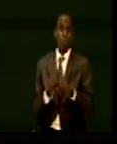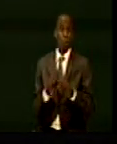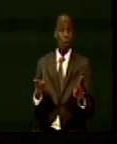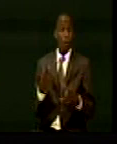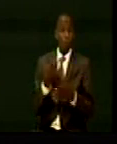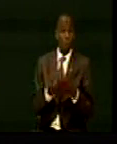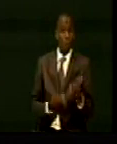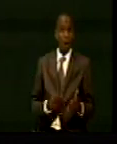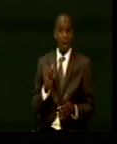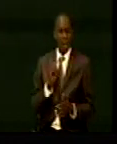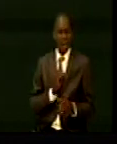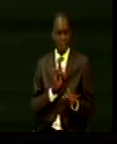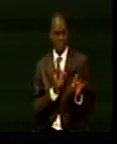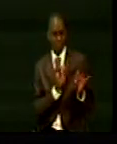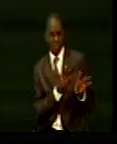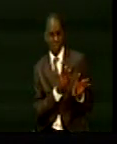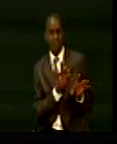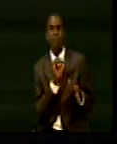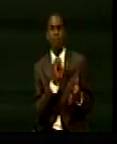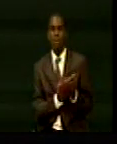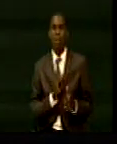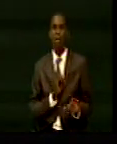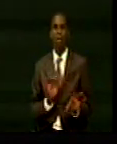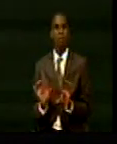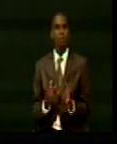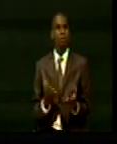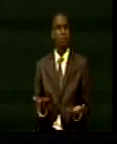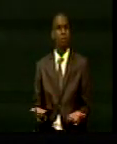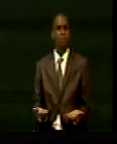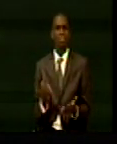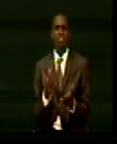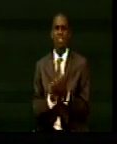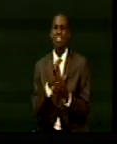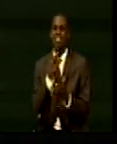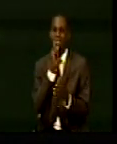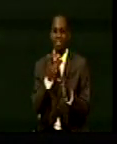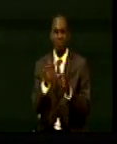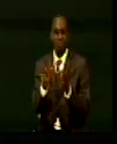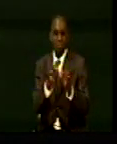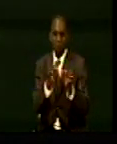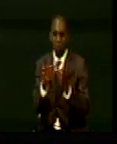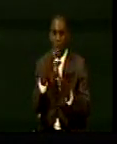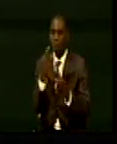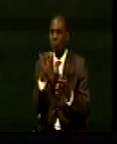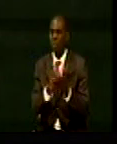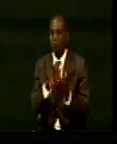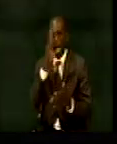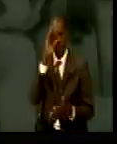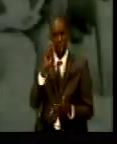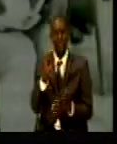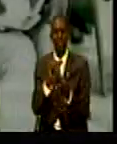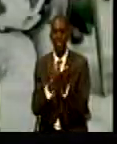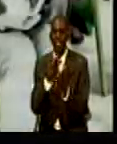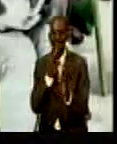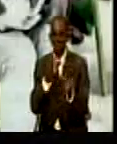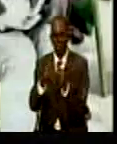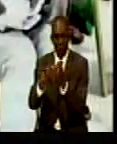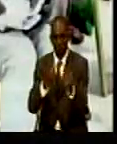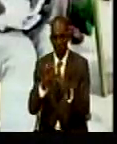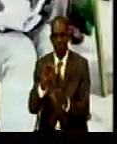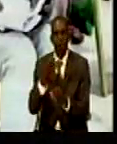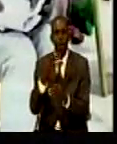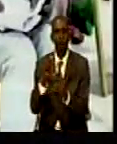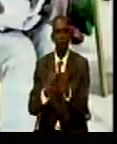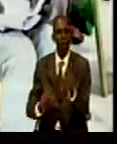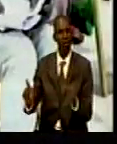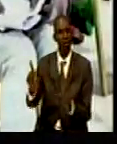hate, that I do. That describes the man. That describes every man. That describes you.